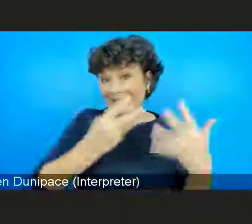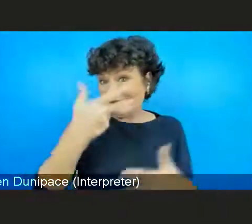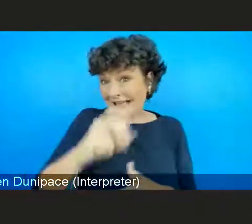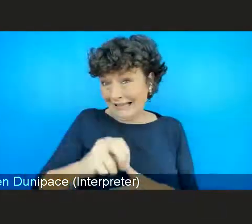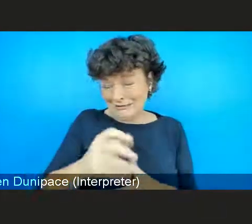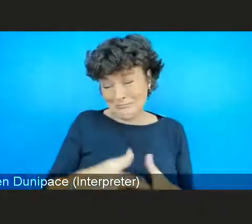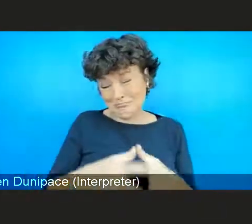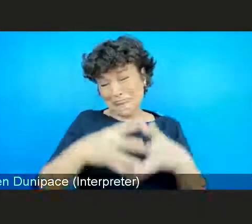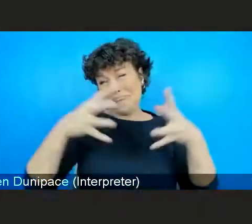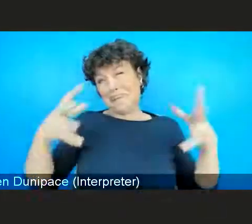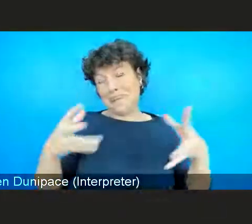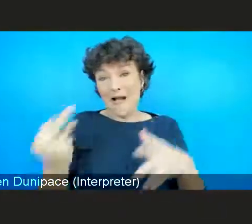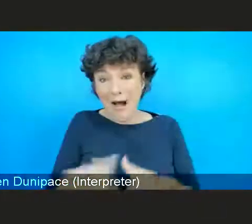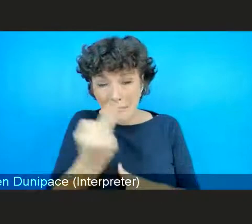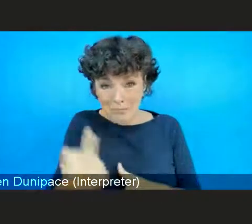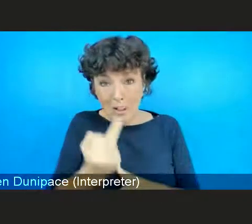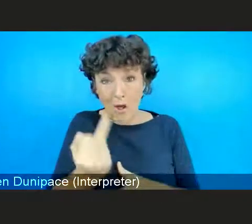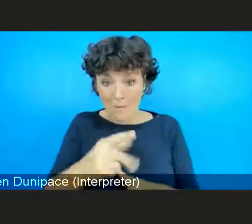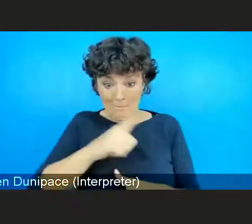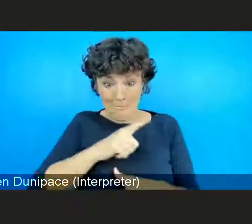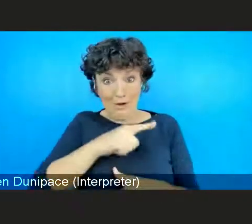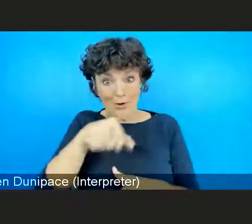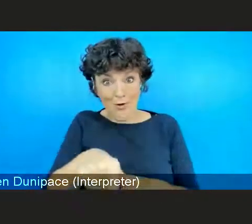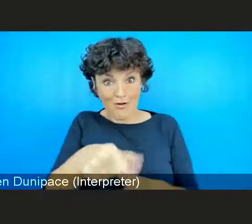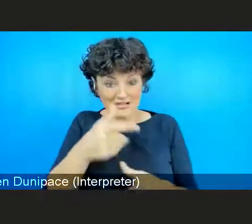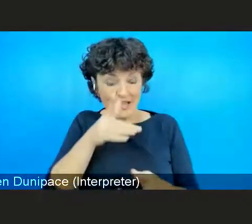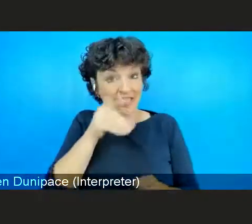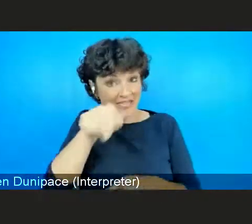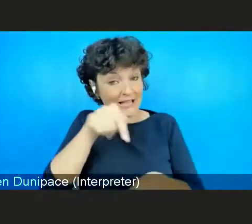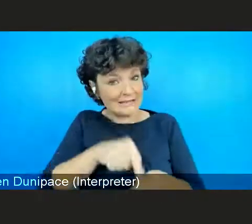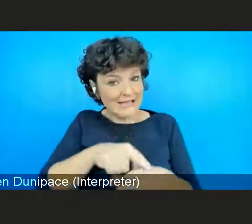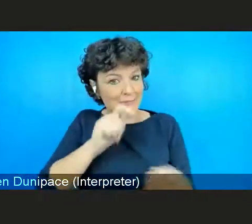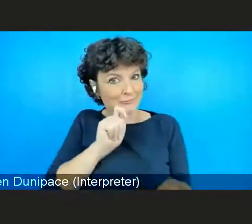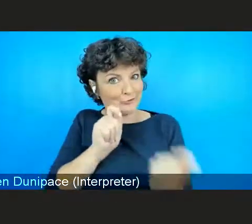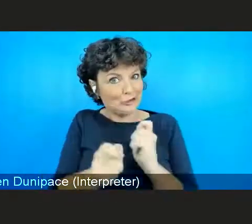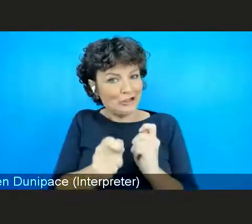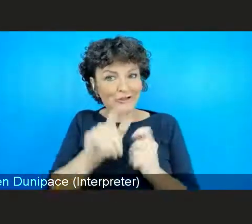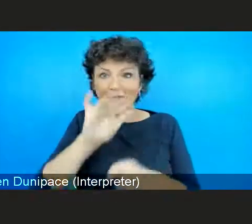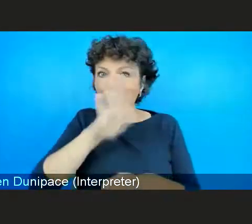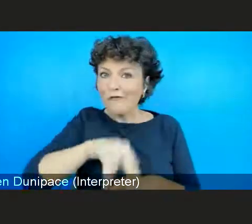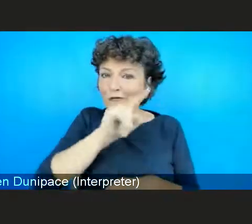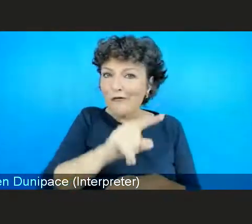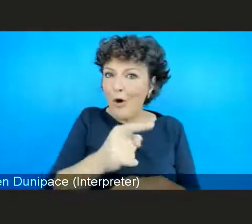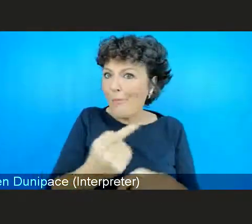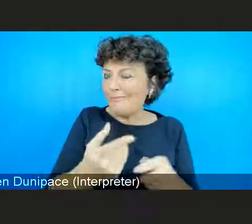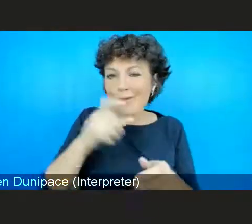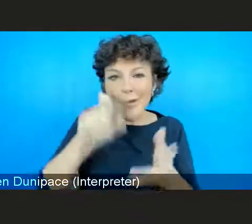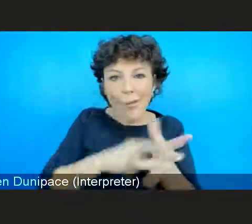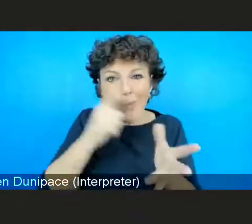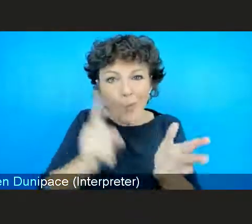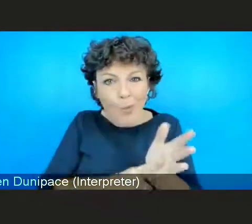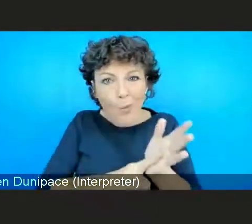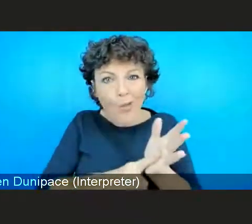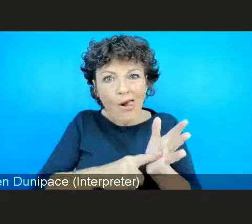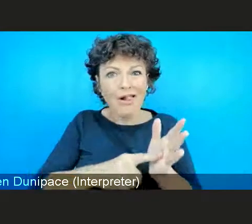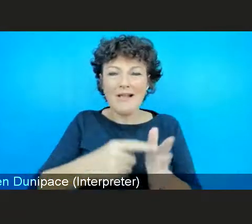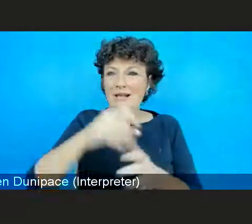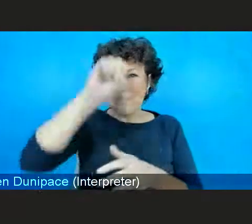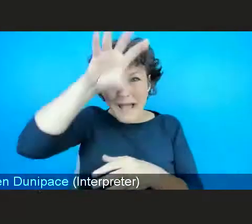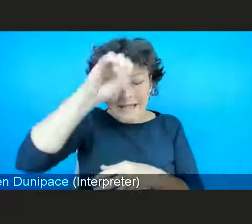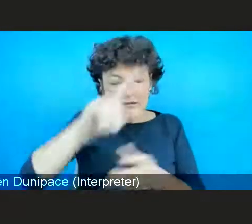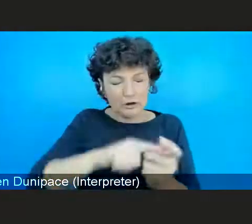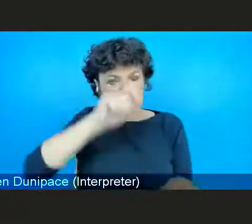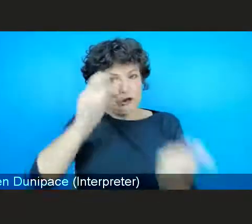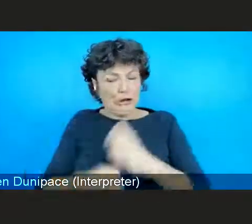market forces and a transition to de-industrialisation destroyed so many of our communities across Scotland? This panel aims